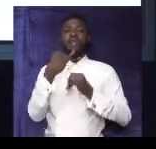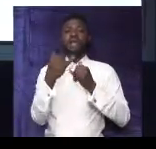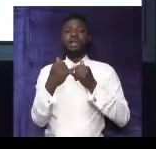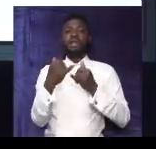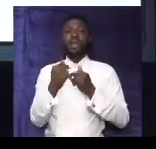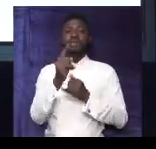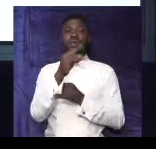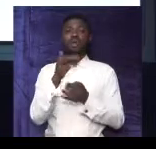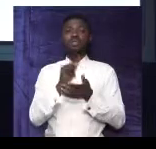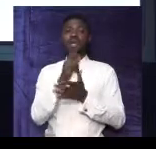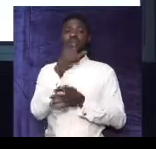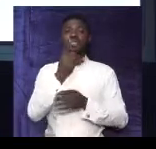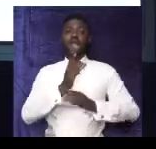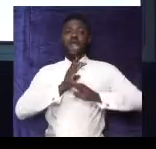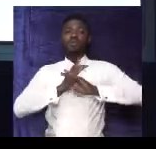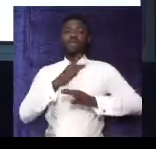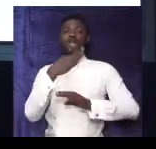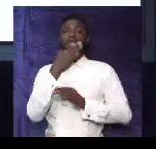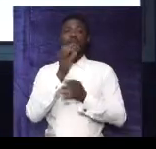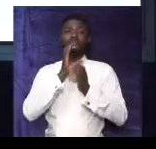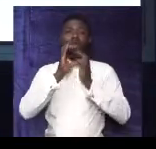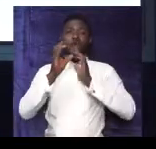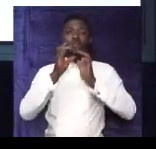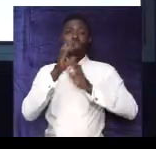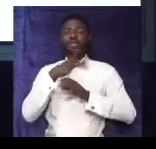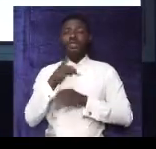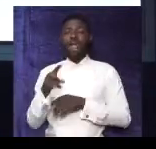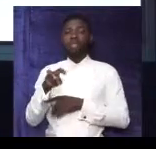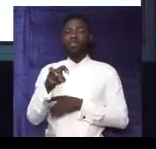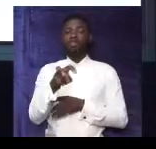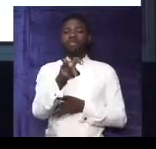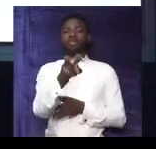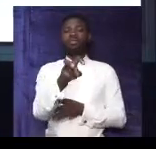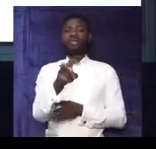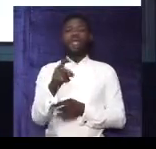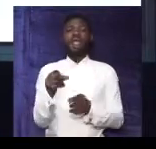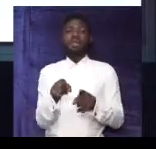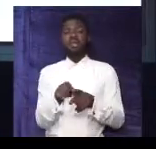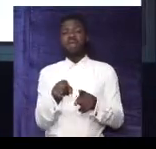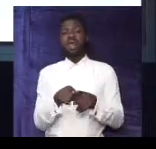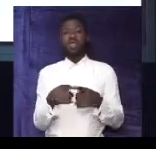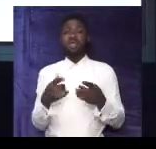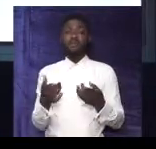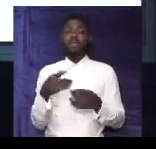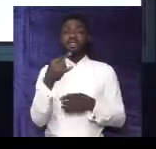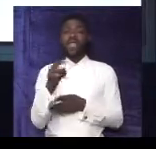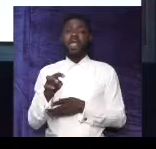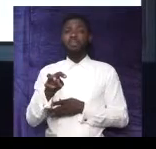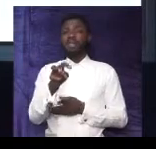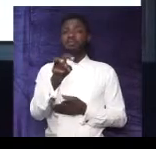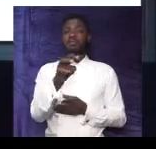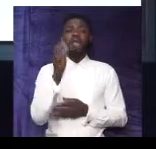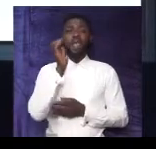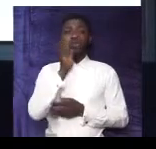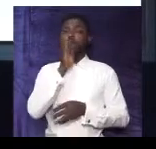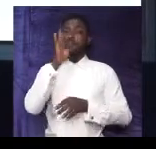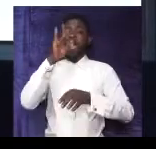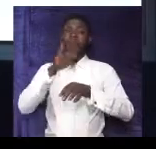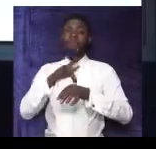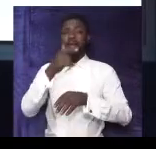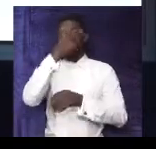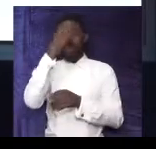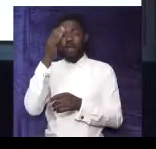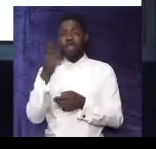at the last one, that's a blocking of communication and transportation. Like the transportation